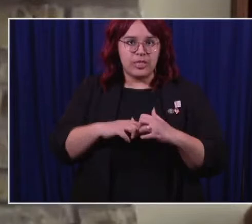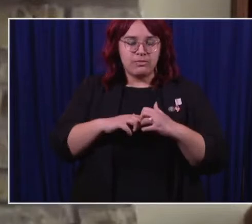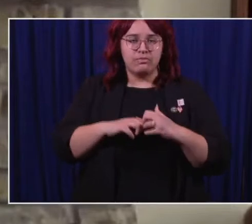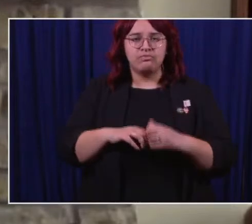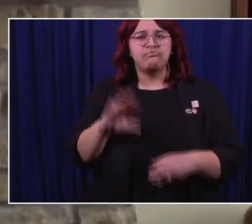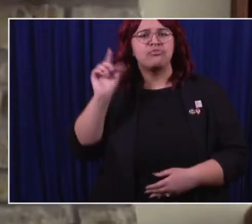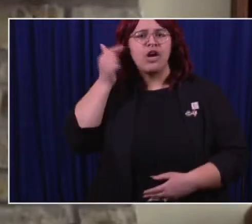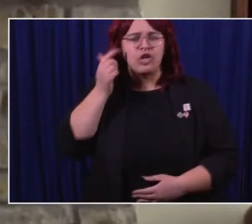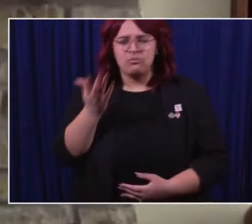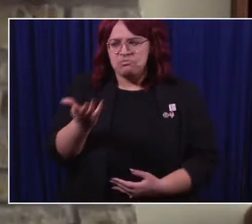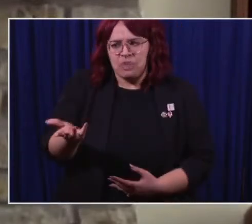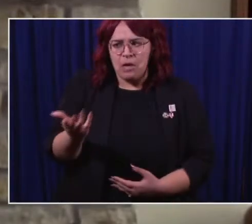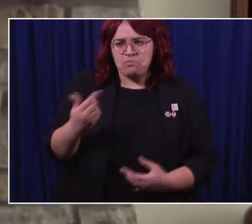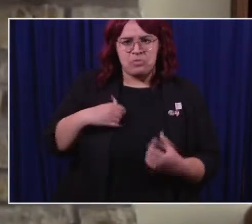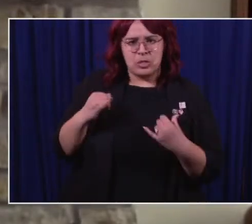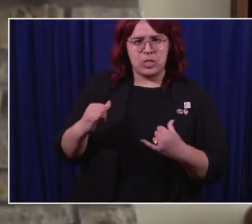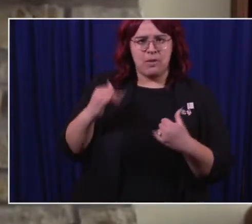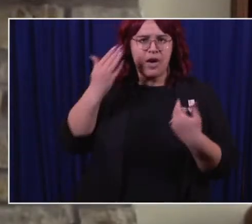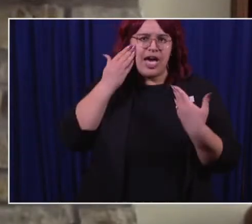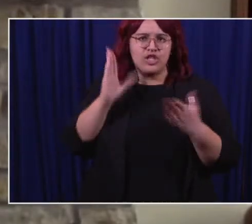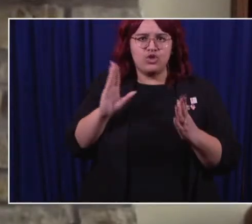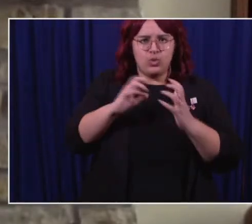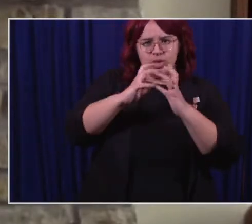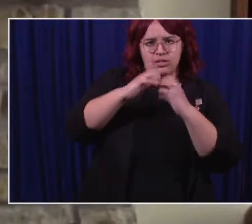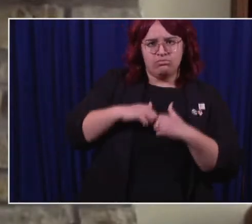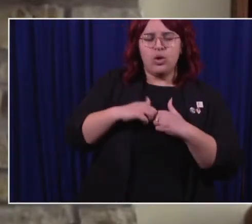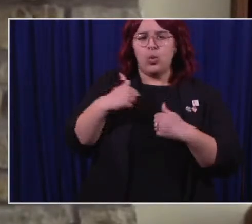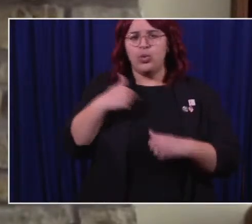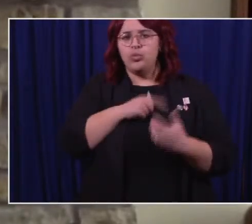We'll see what we can get before the end of the conference.